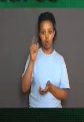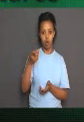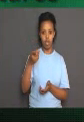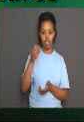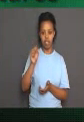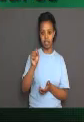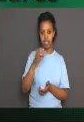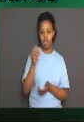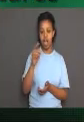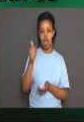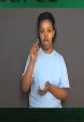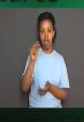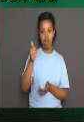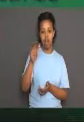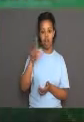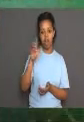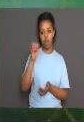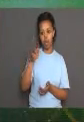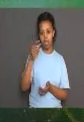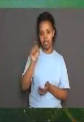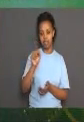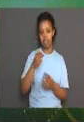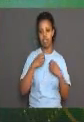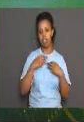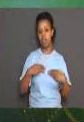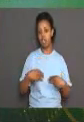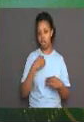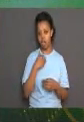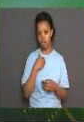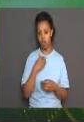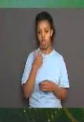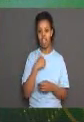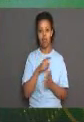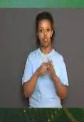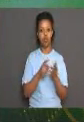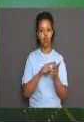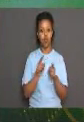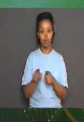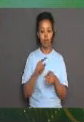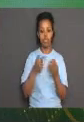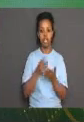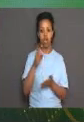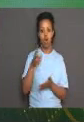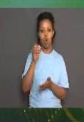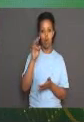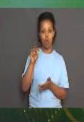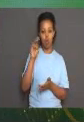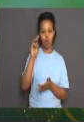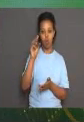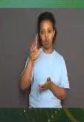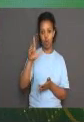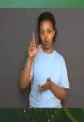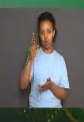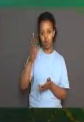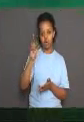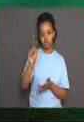and analogous structures. We will start by talking about homologous structures.